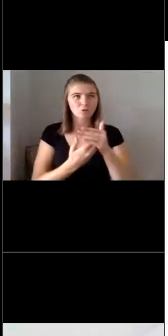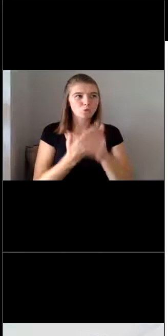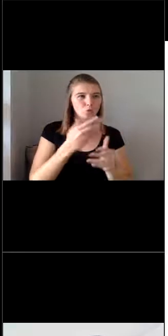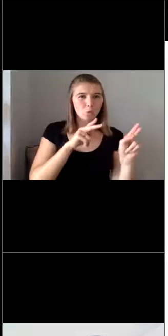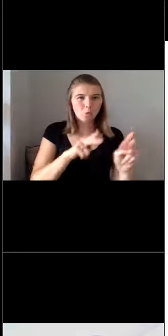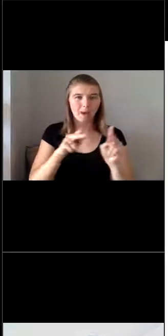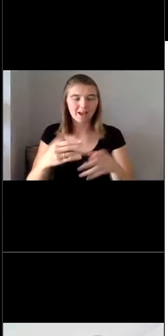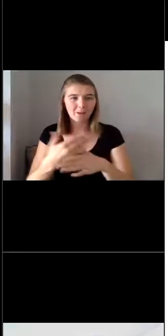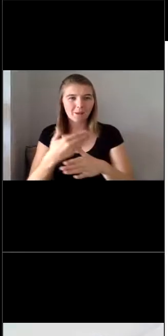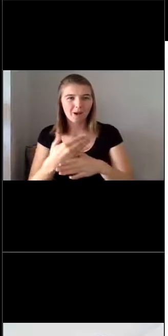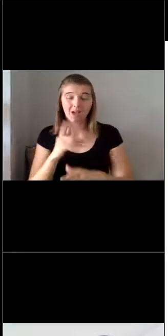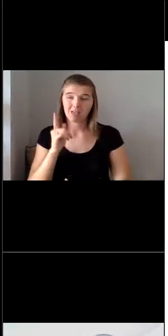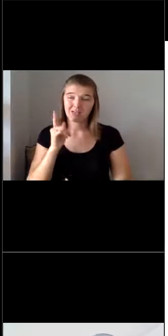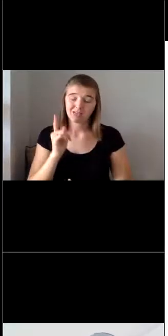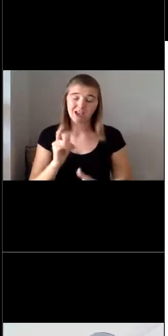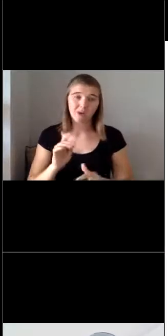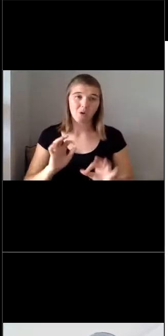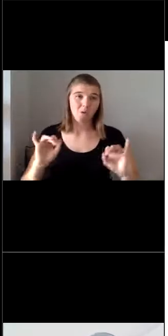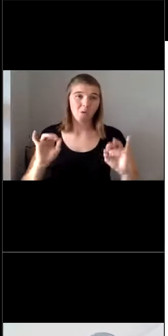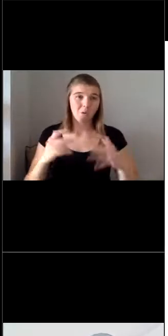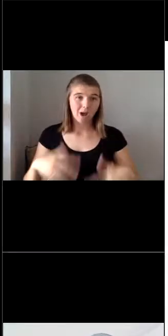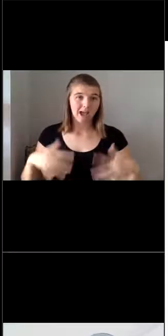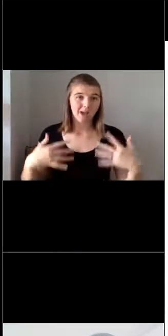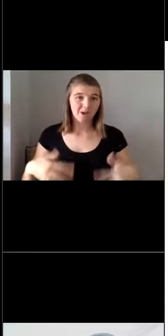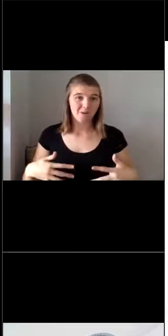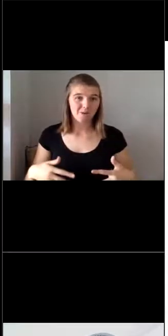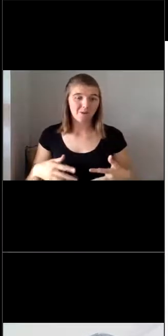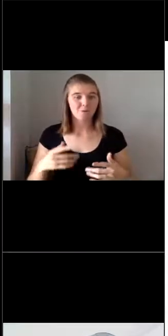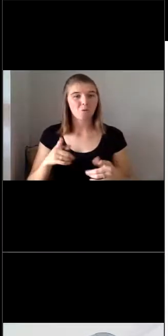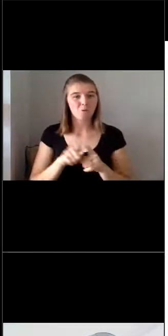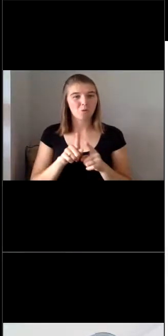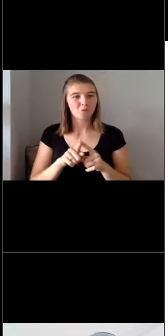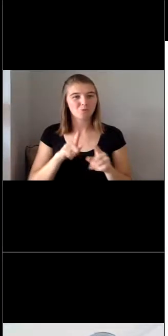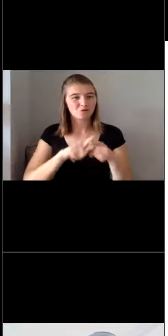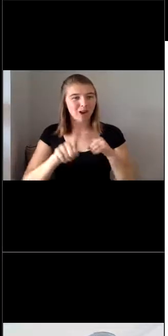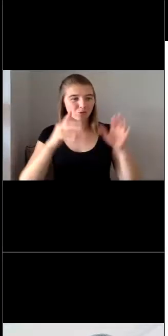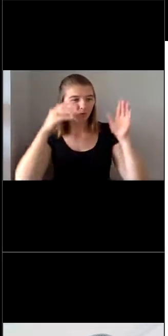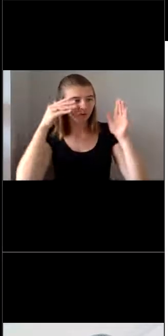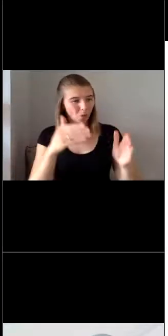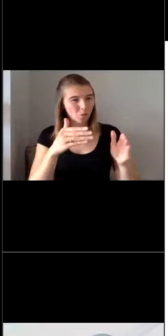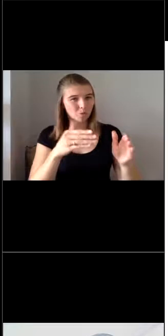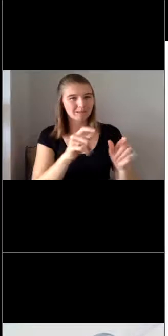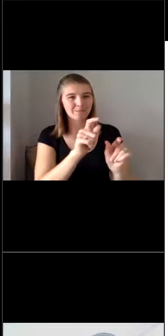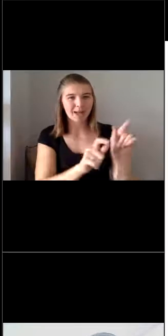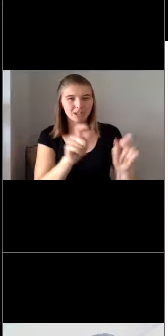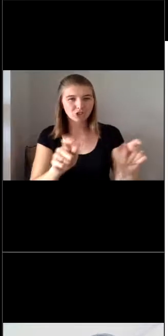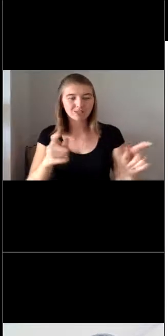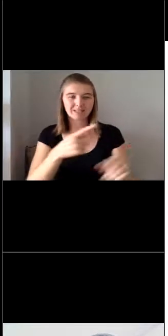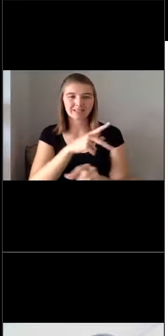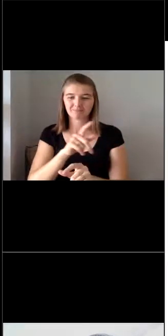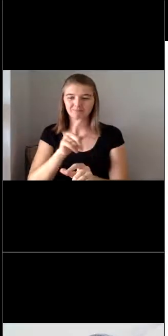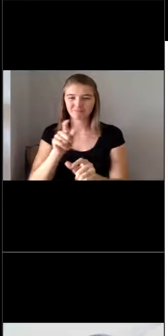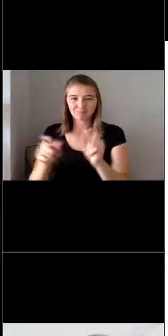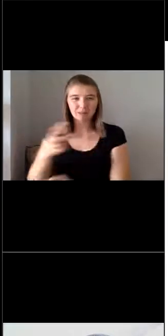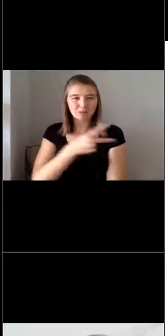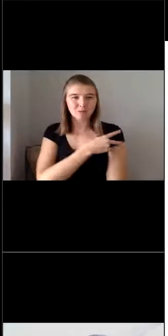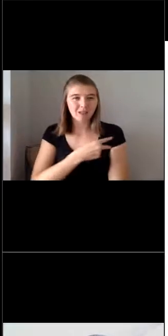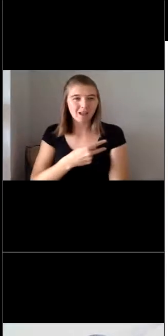patient, consumer, and people focus. So as I close the discussion today, what I'd like to really call out